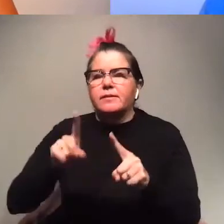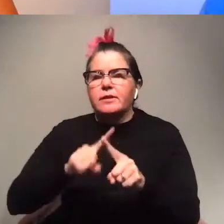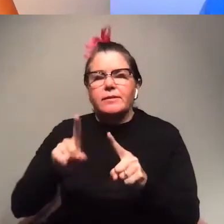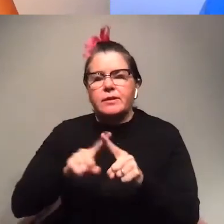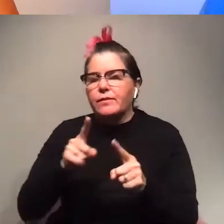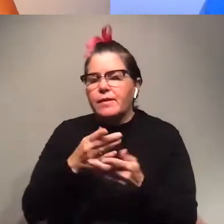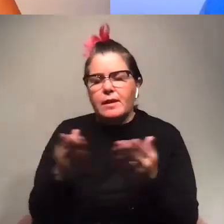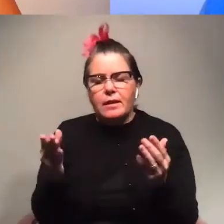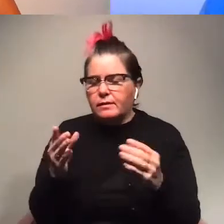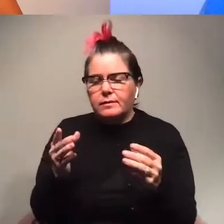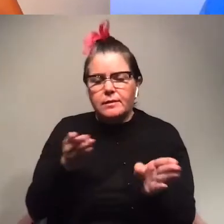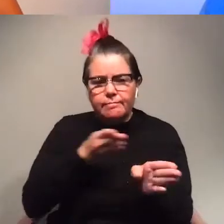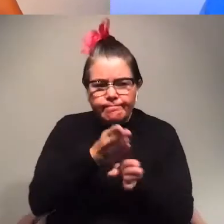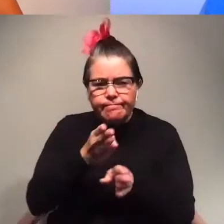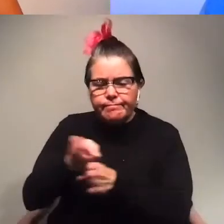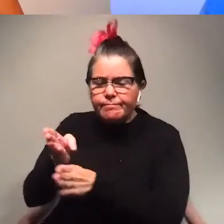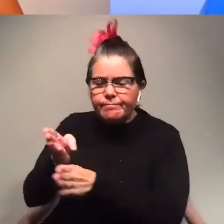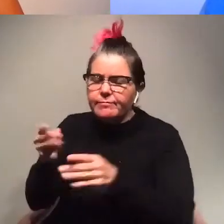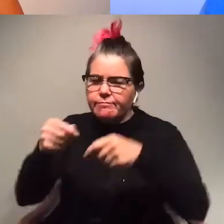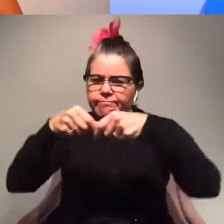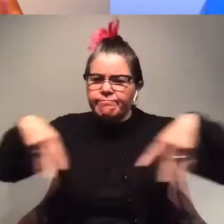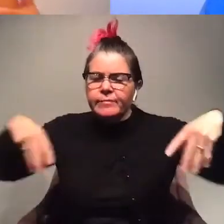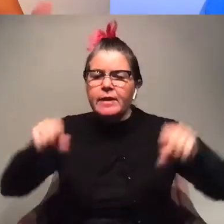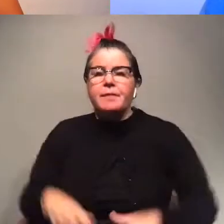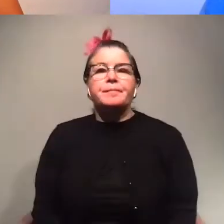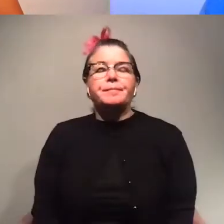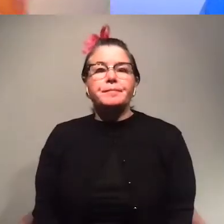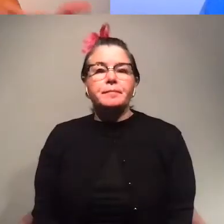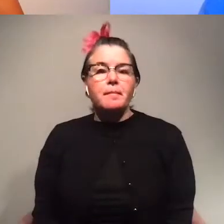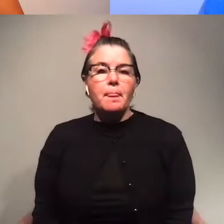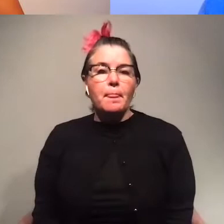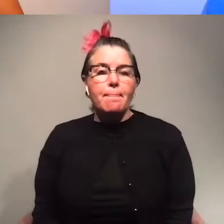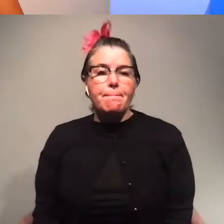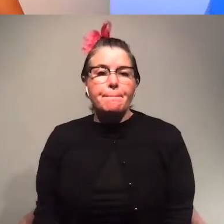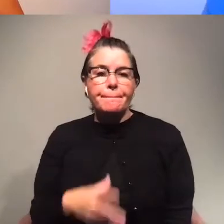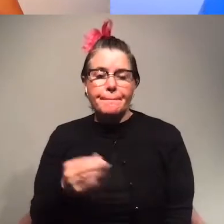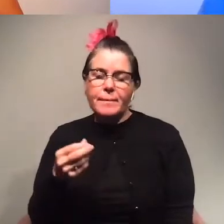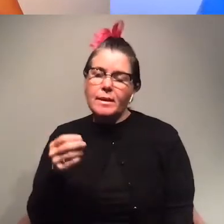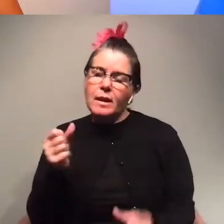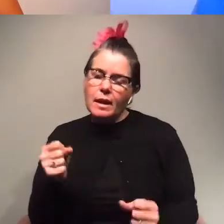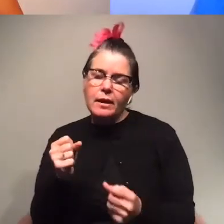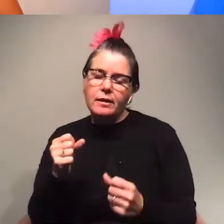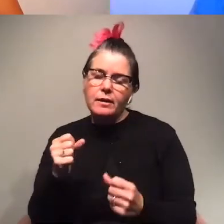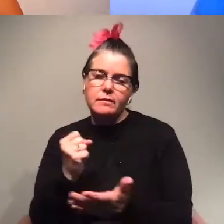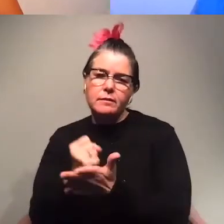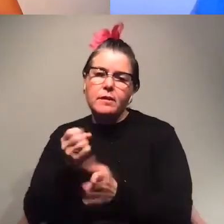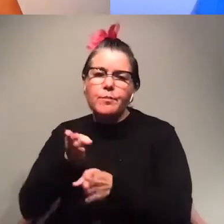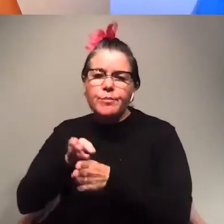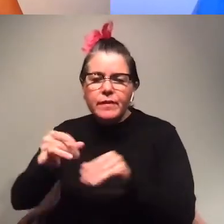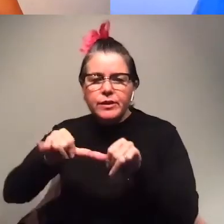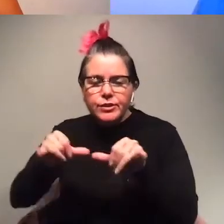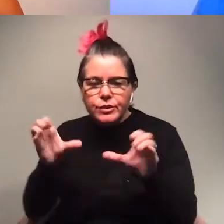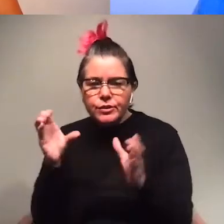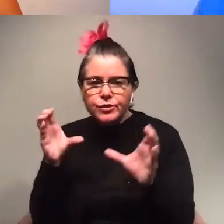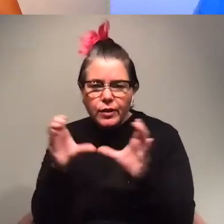interdisciplinary subjects in environmental engineering and would allow me to get certain accreditations, like getting a professional engineering certification